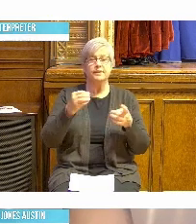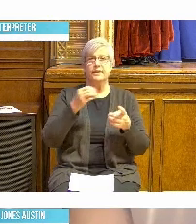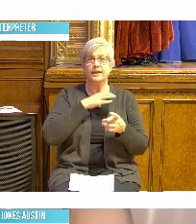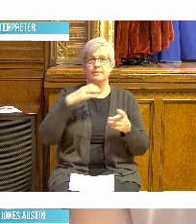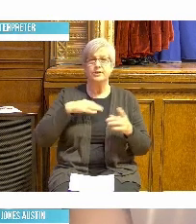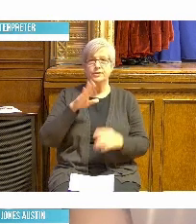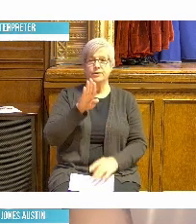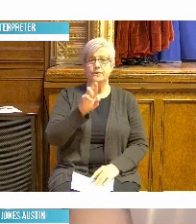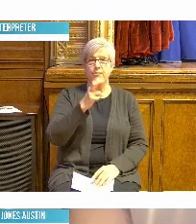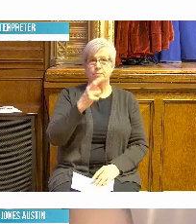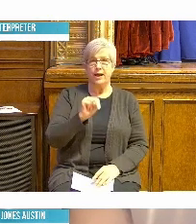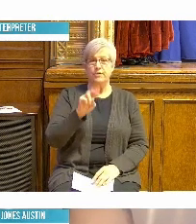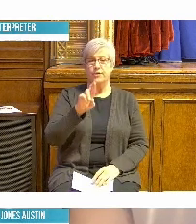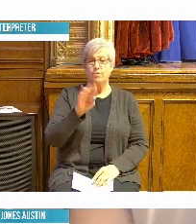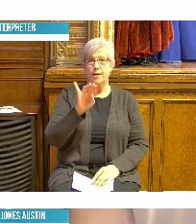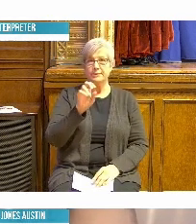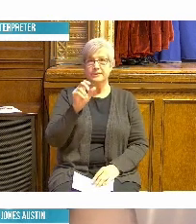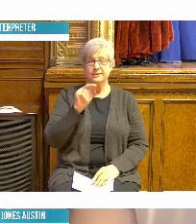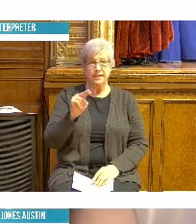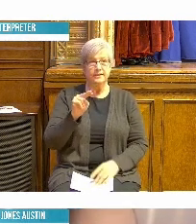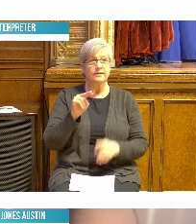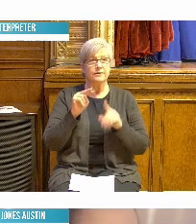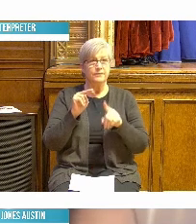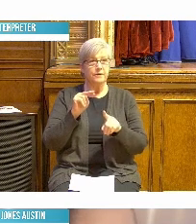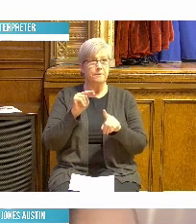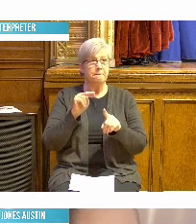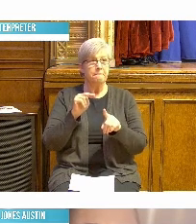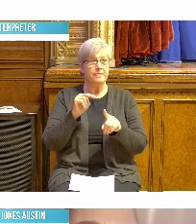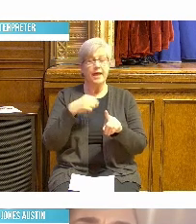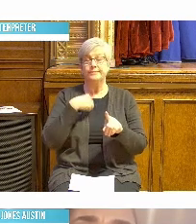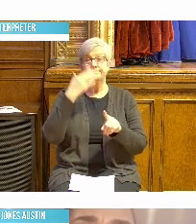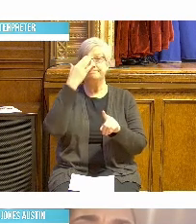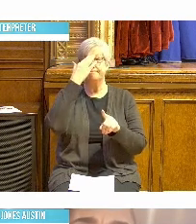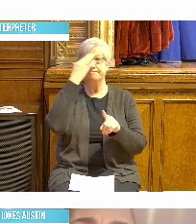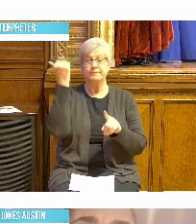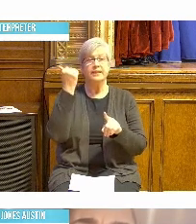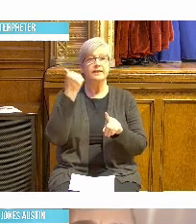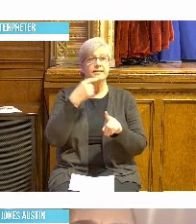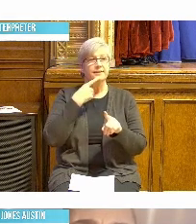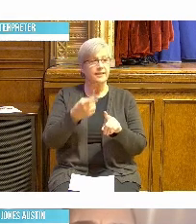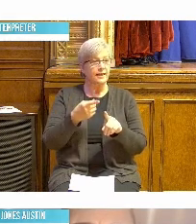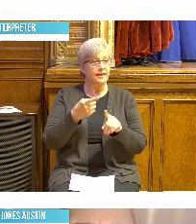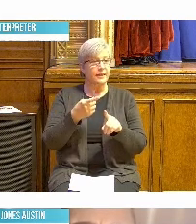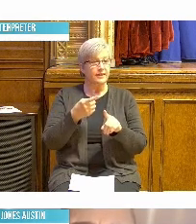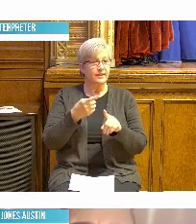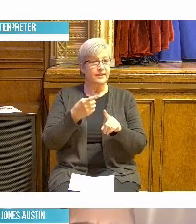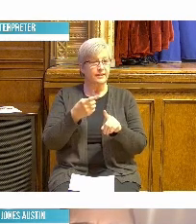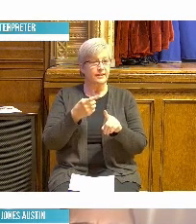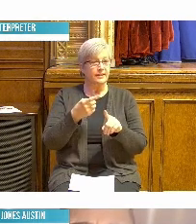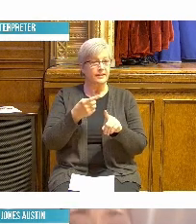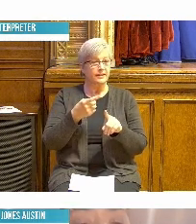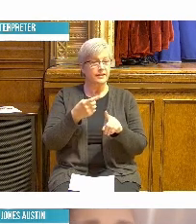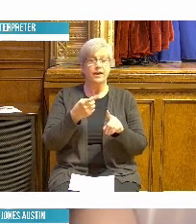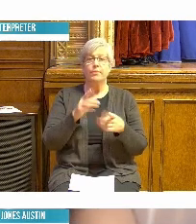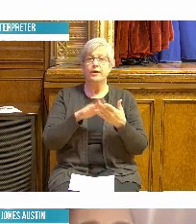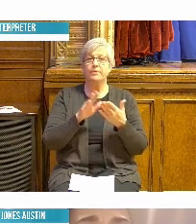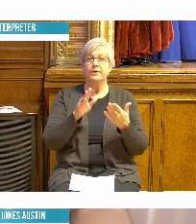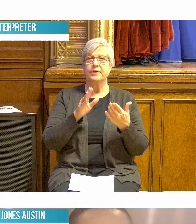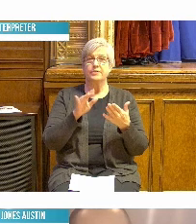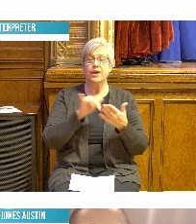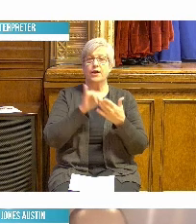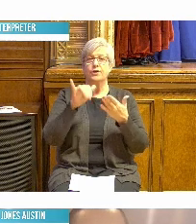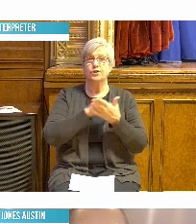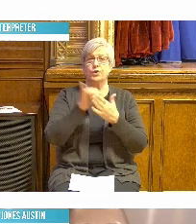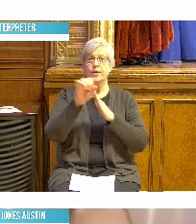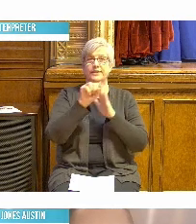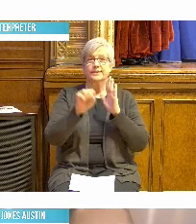Linda Brown Robinson. I would terribly be remiss if we did not acknowledge the passing of our New York State President,